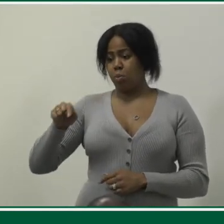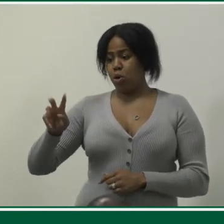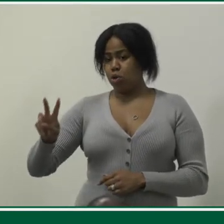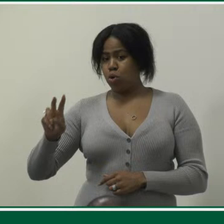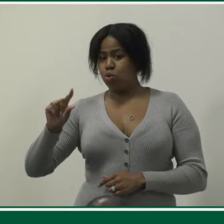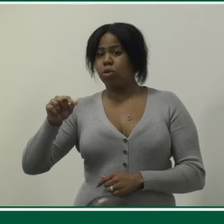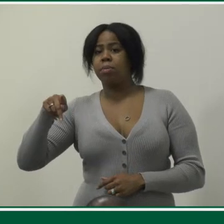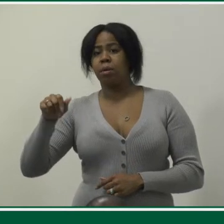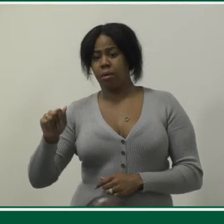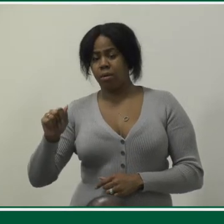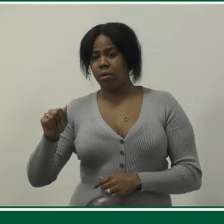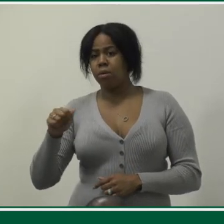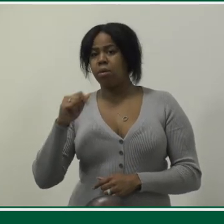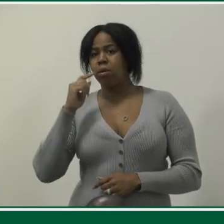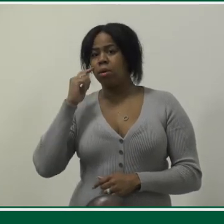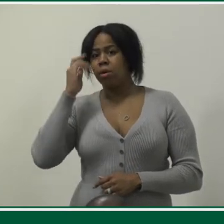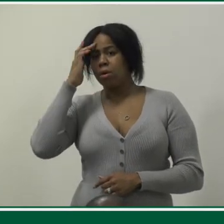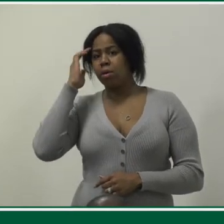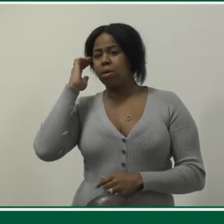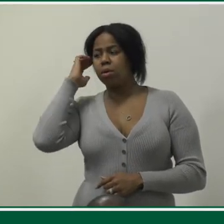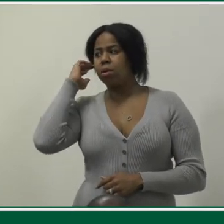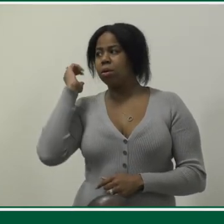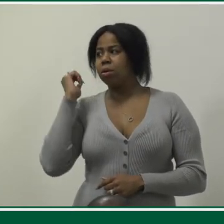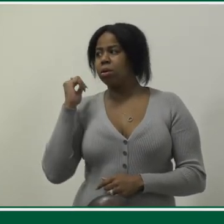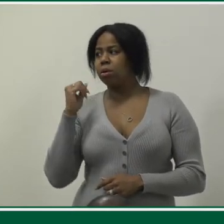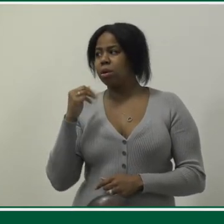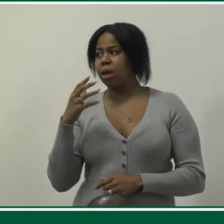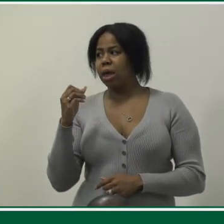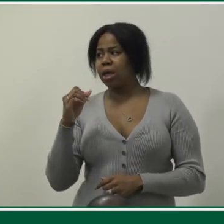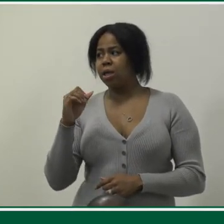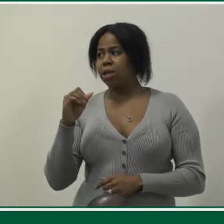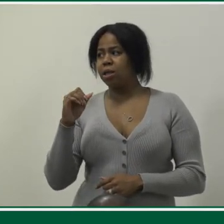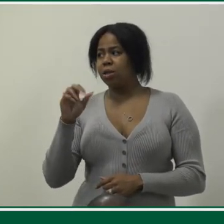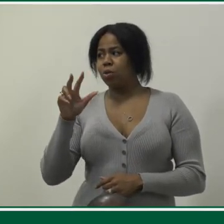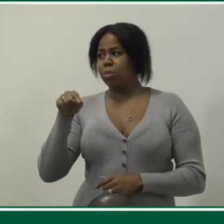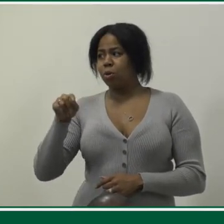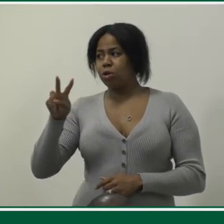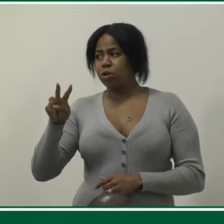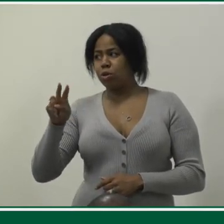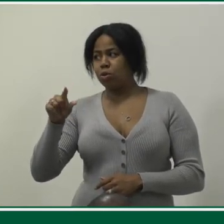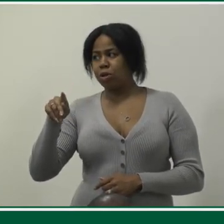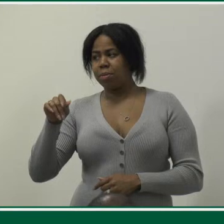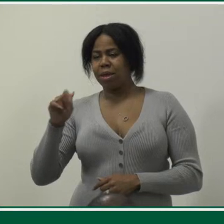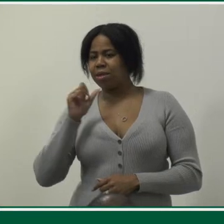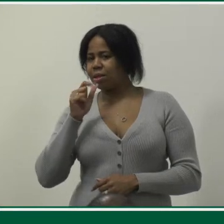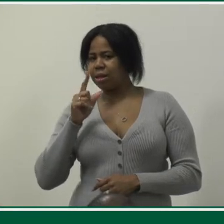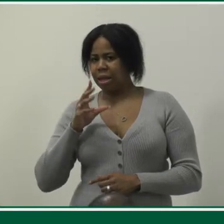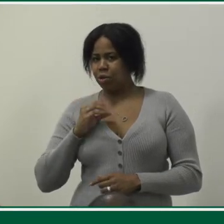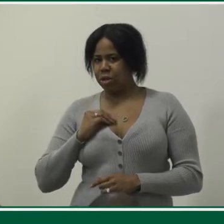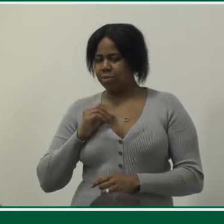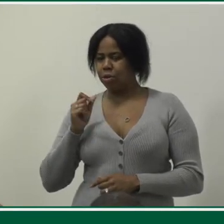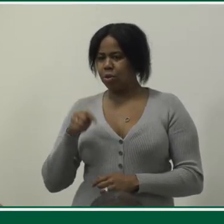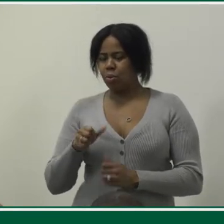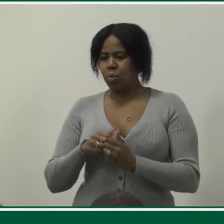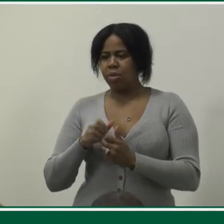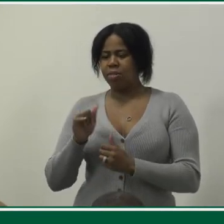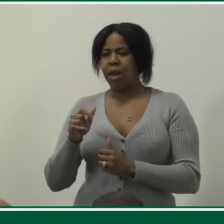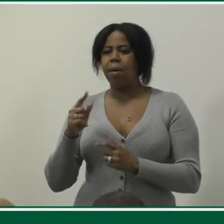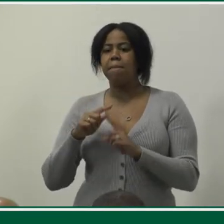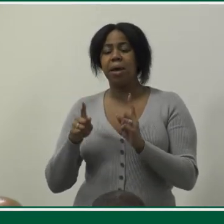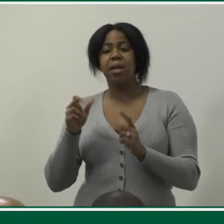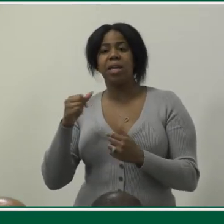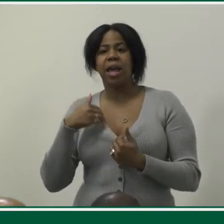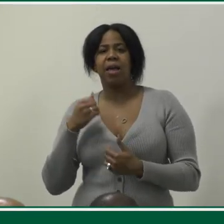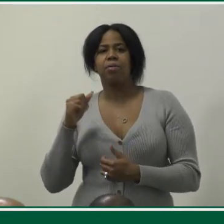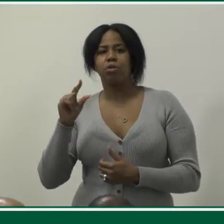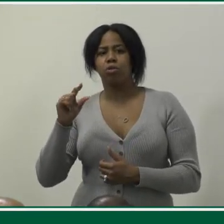GPA. And just so you know, the 3.2 GPA does not get you into San Diego State, right? And he had a 3.2